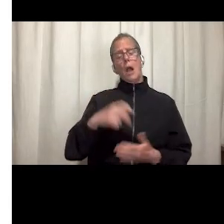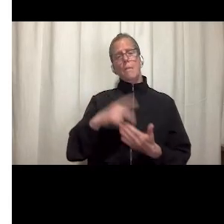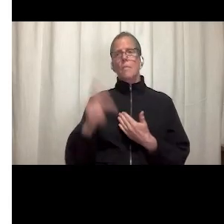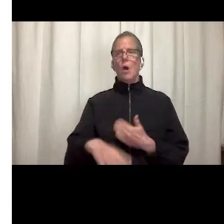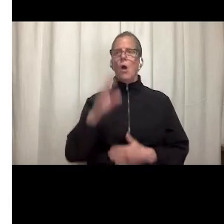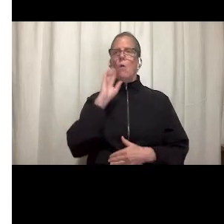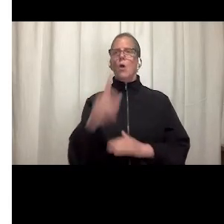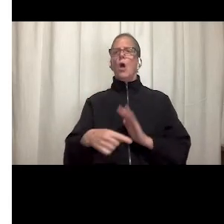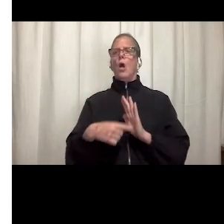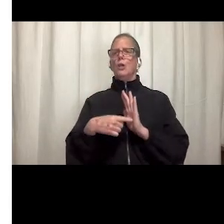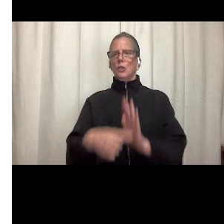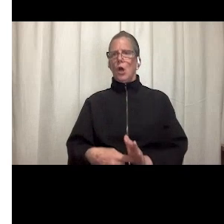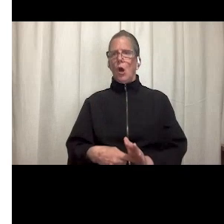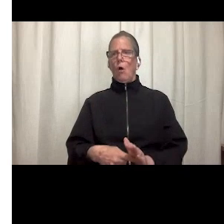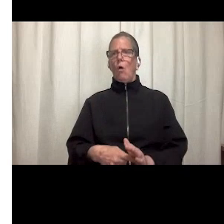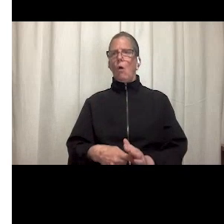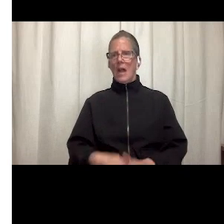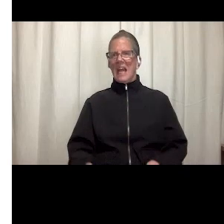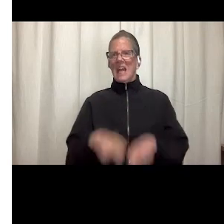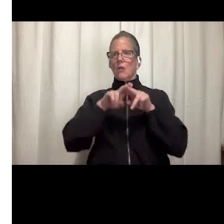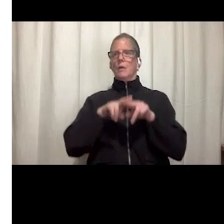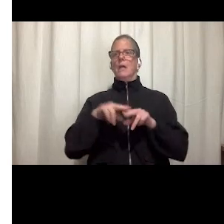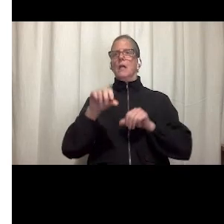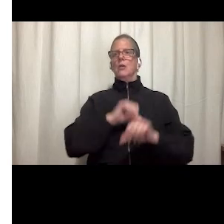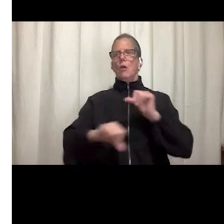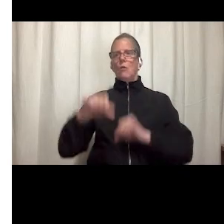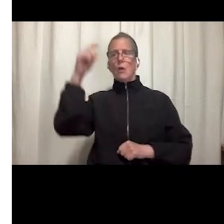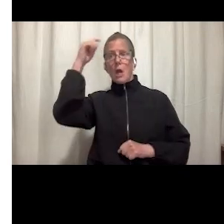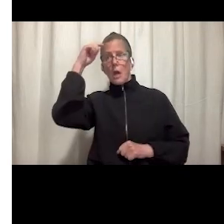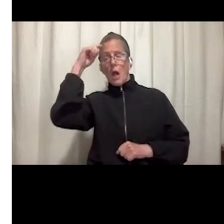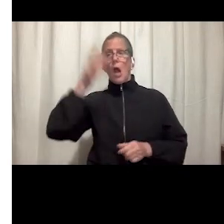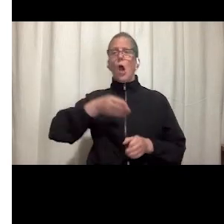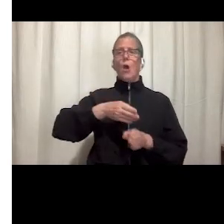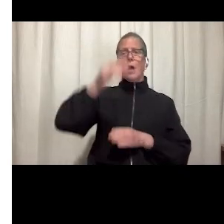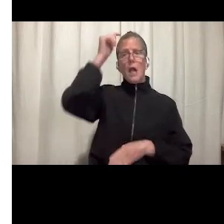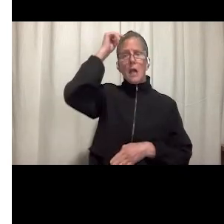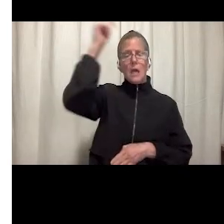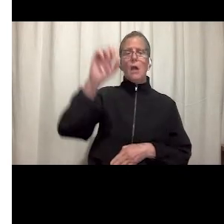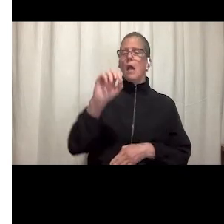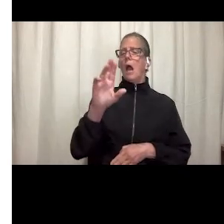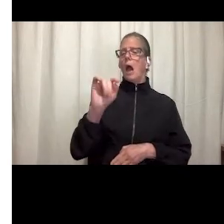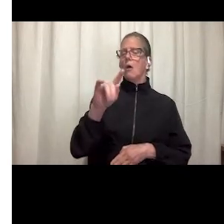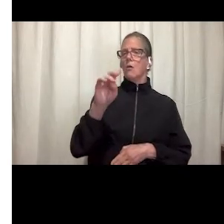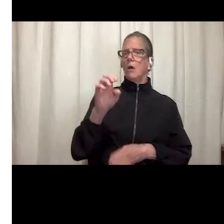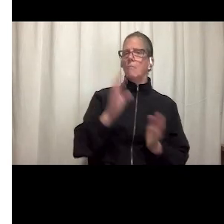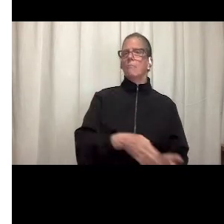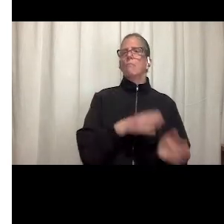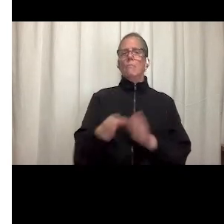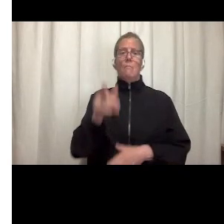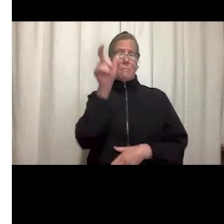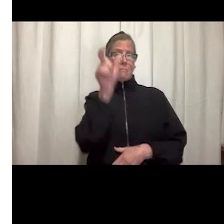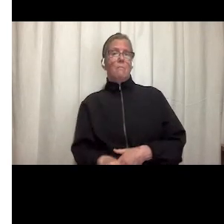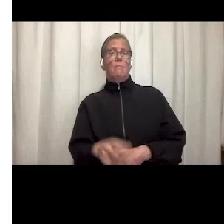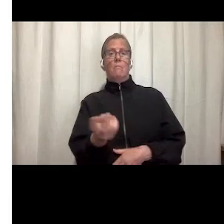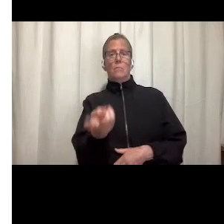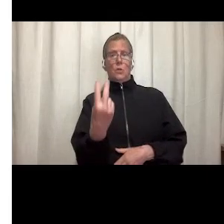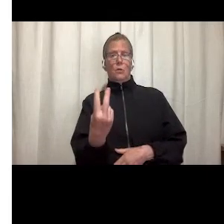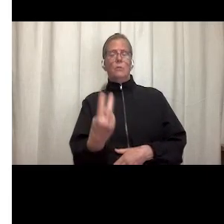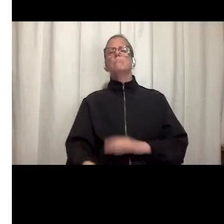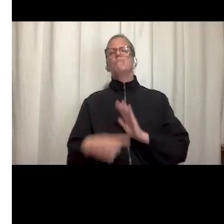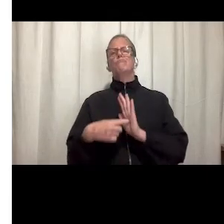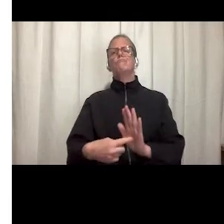social, cognitive, career theory outcomes. In column 2, it states the